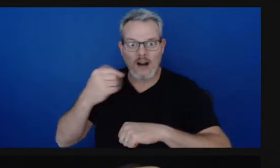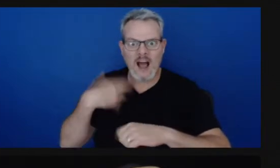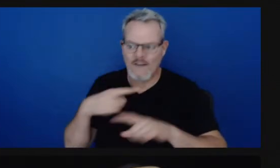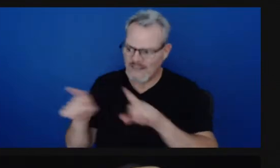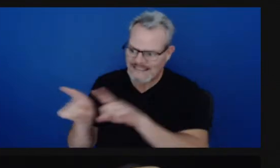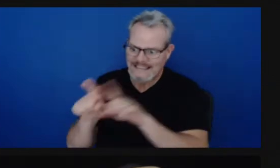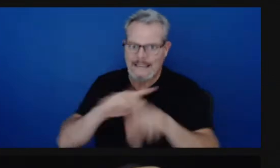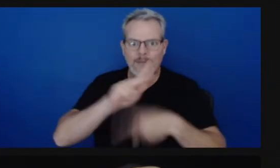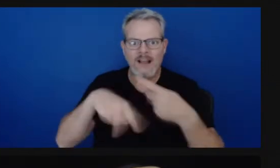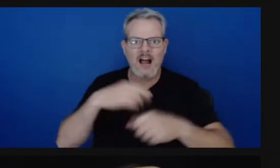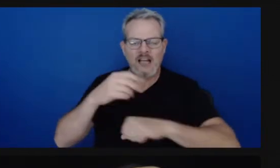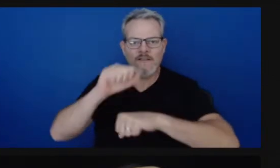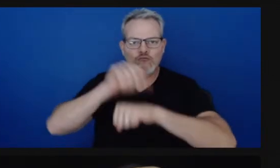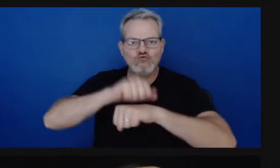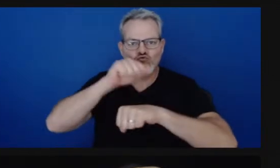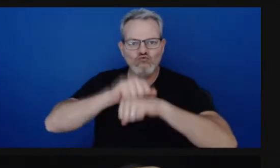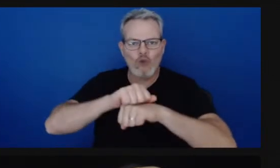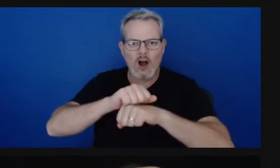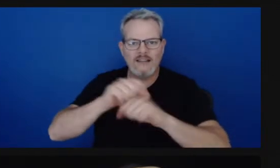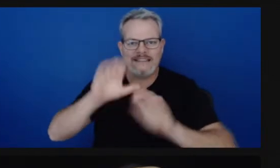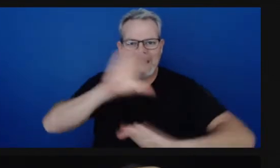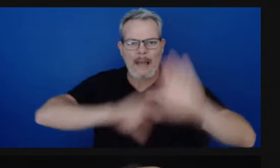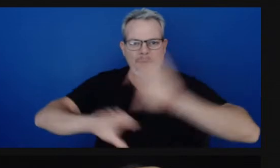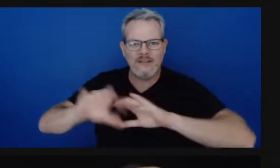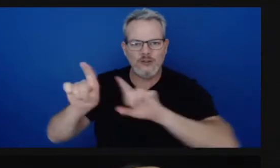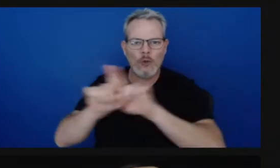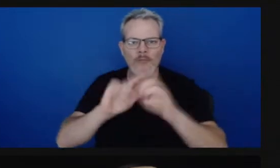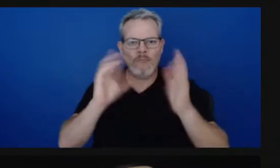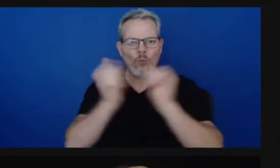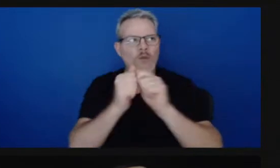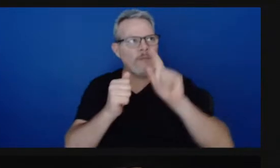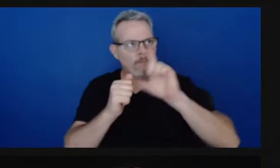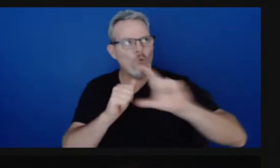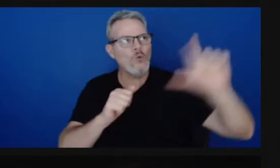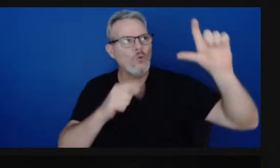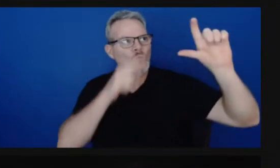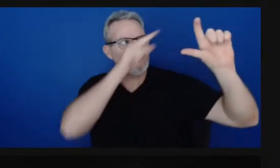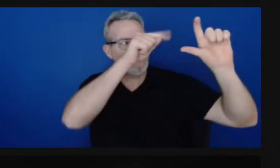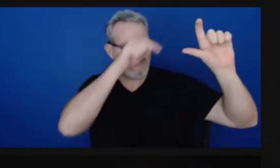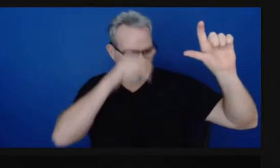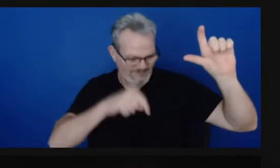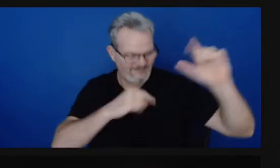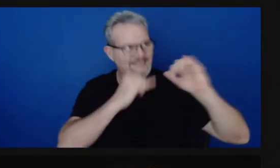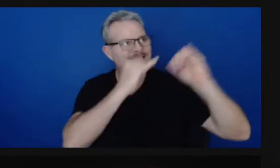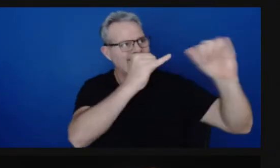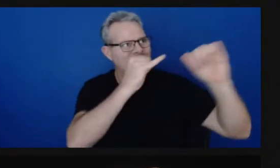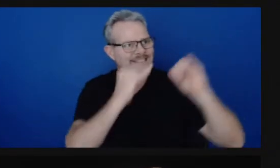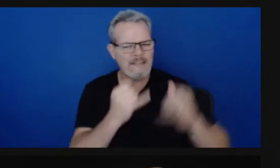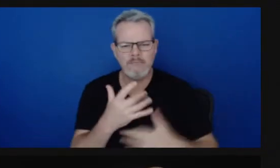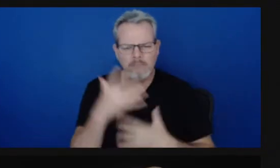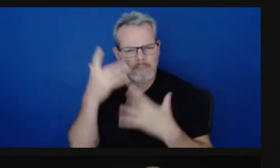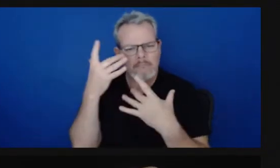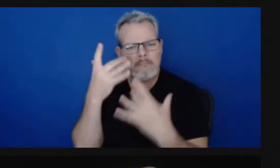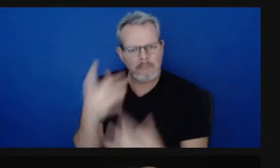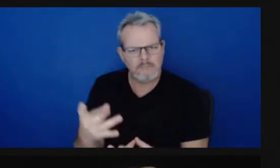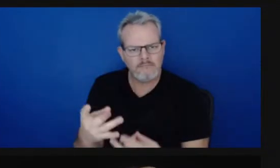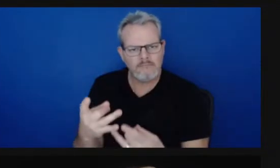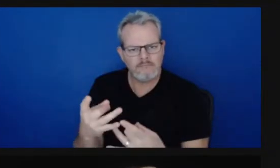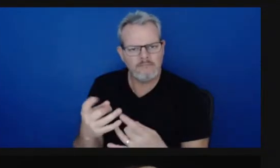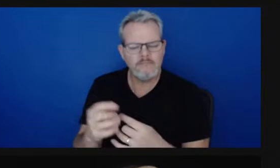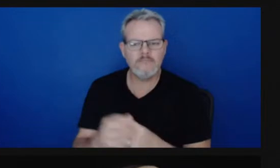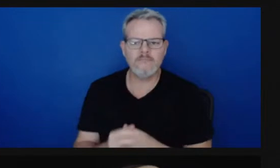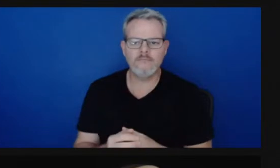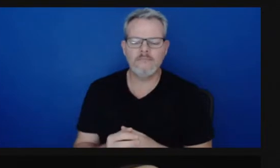that either. And so this does help that come together to some degree. All right, so